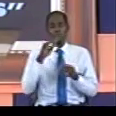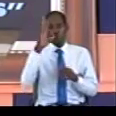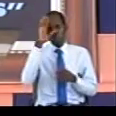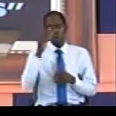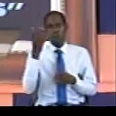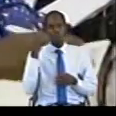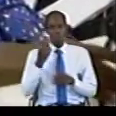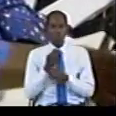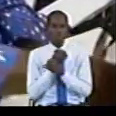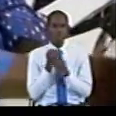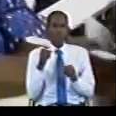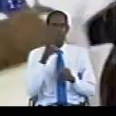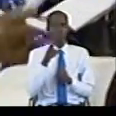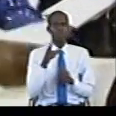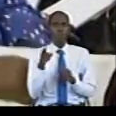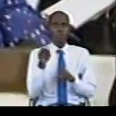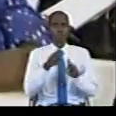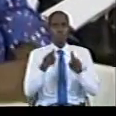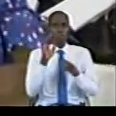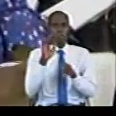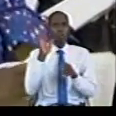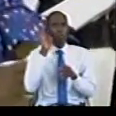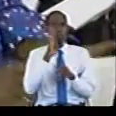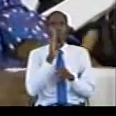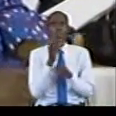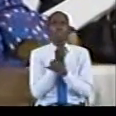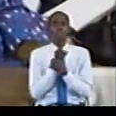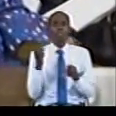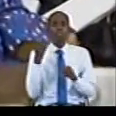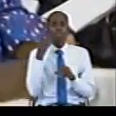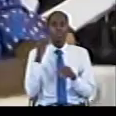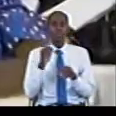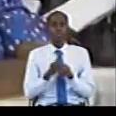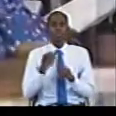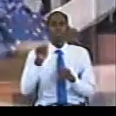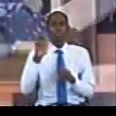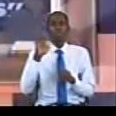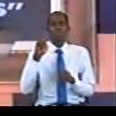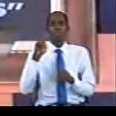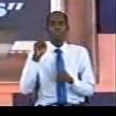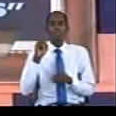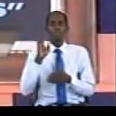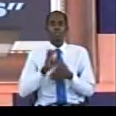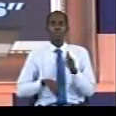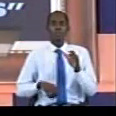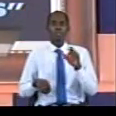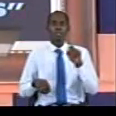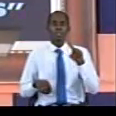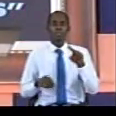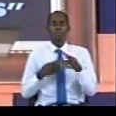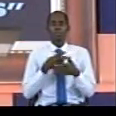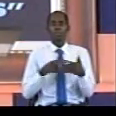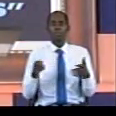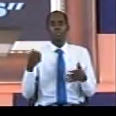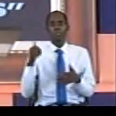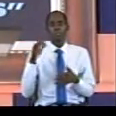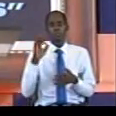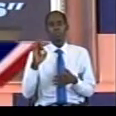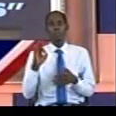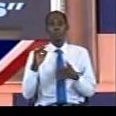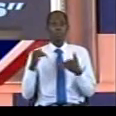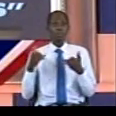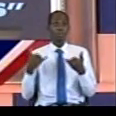born again. Look at chapter 11, Acts chapter 11. I'm reading from verse 19. Acts chapter 11, verse 19.